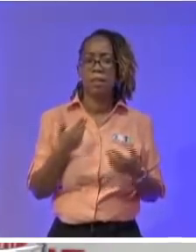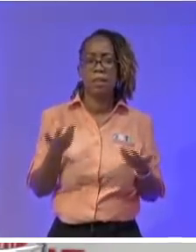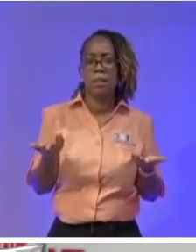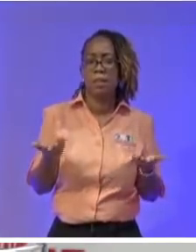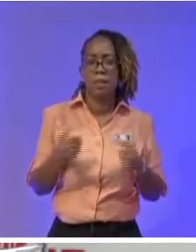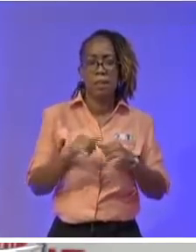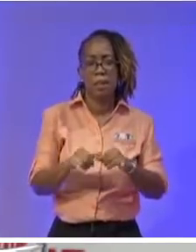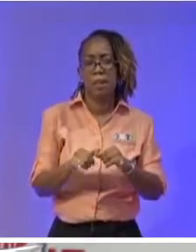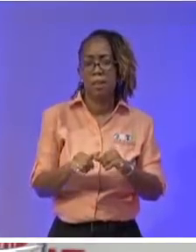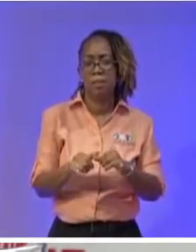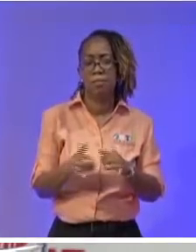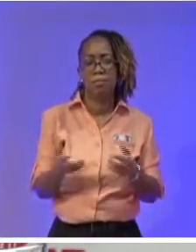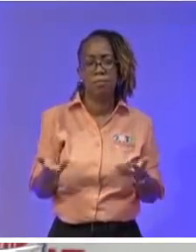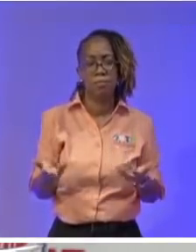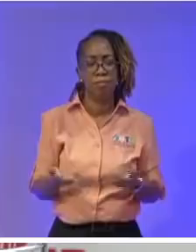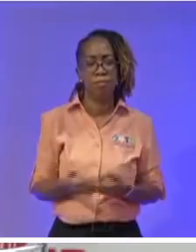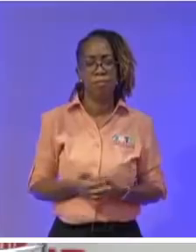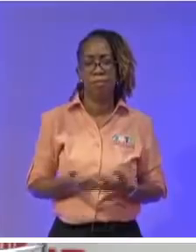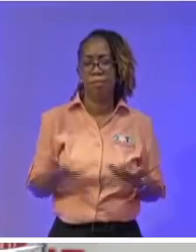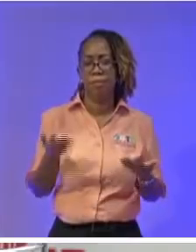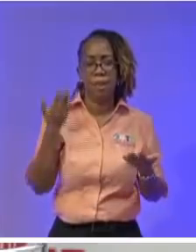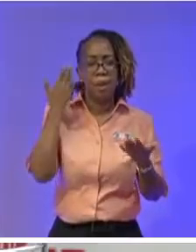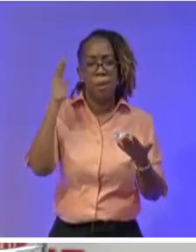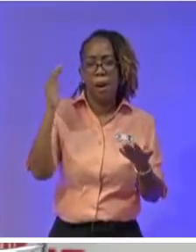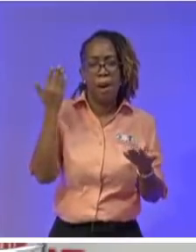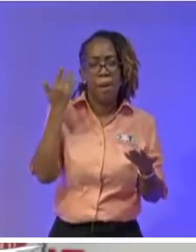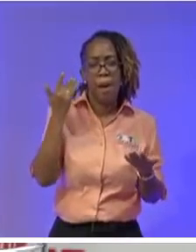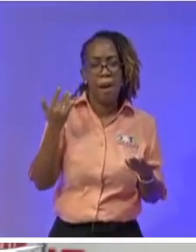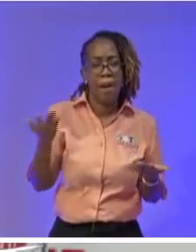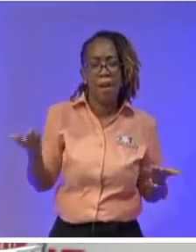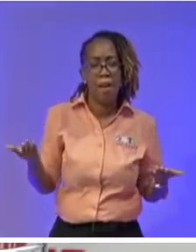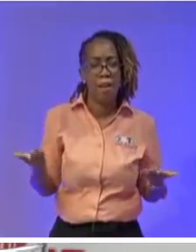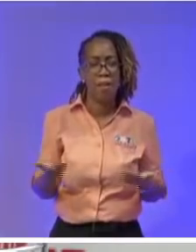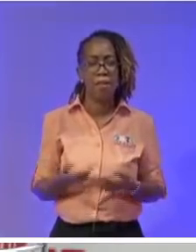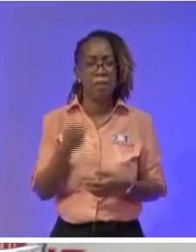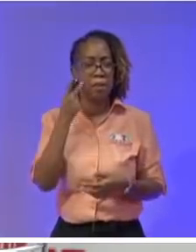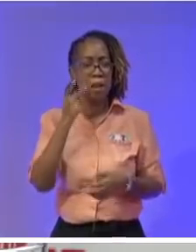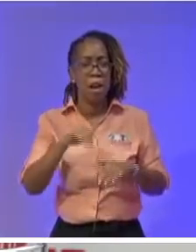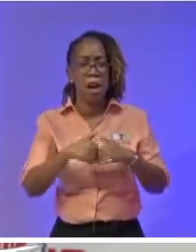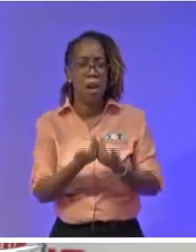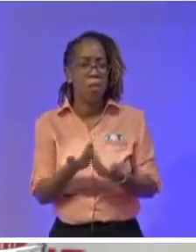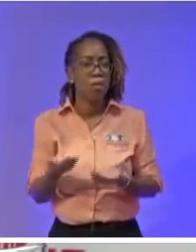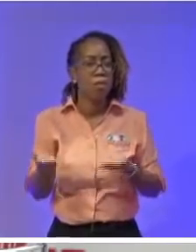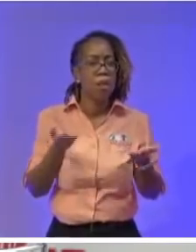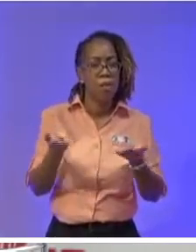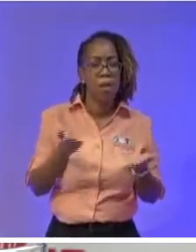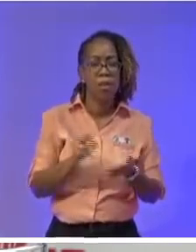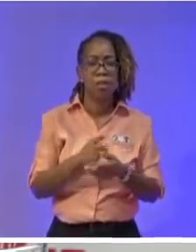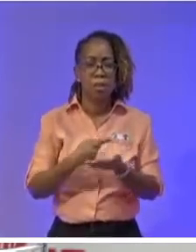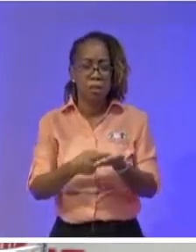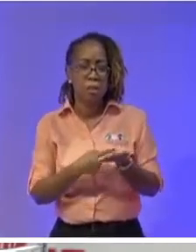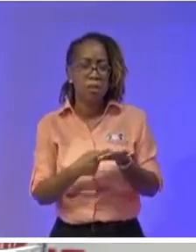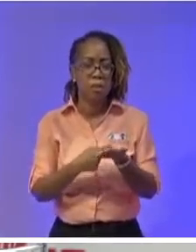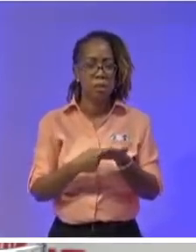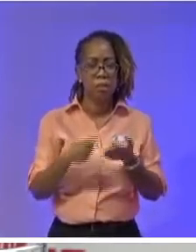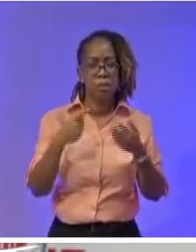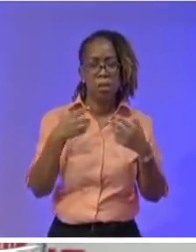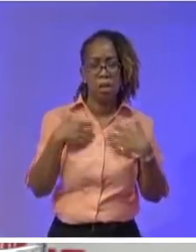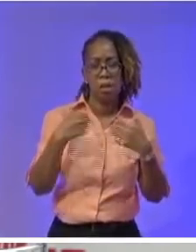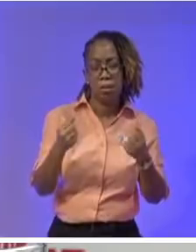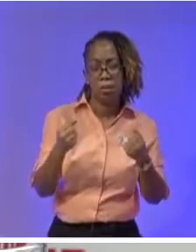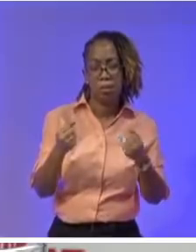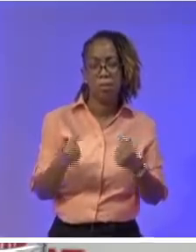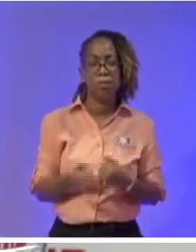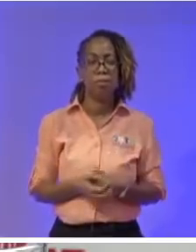taken aback by how we discuss matters in health. So I asked all